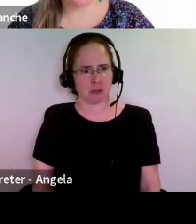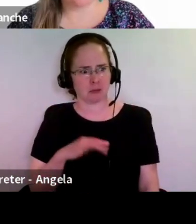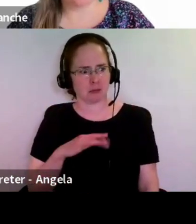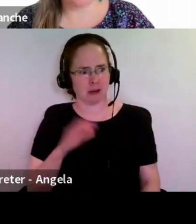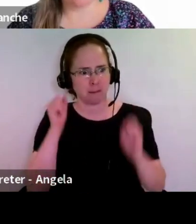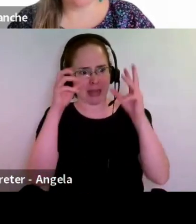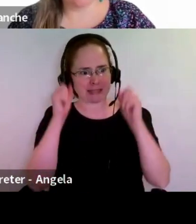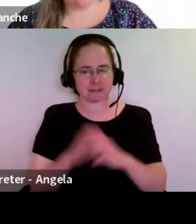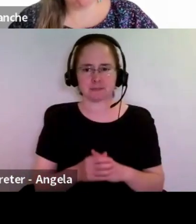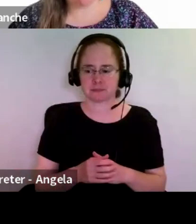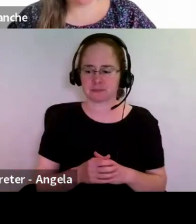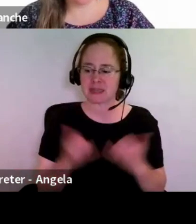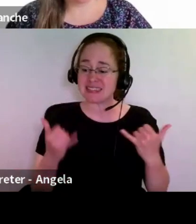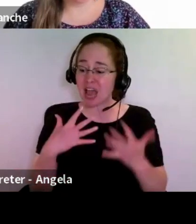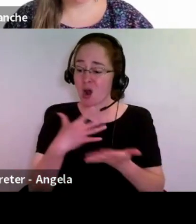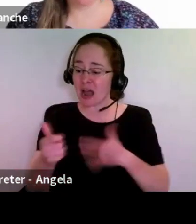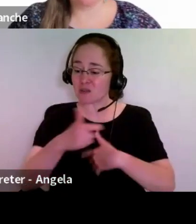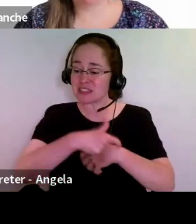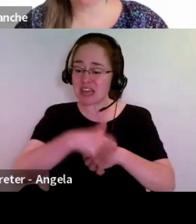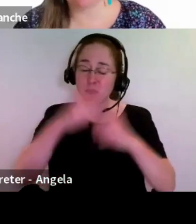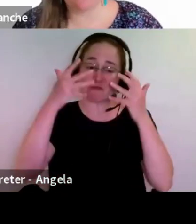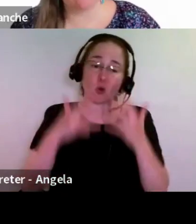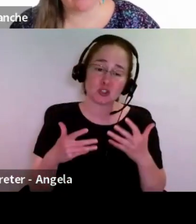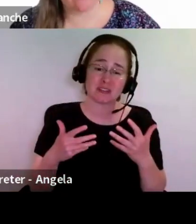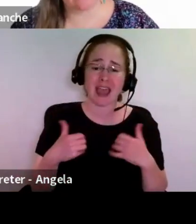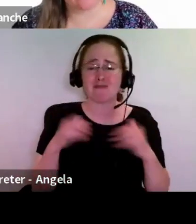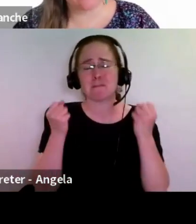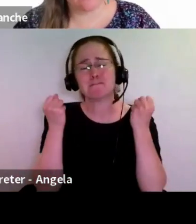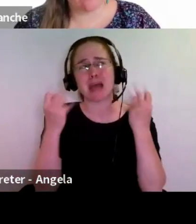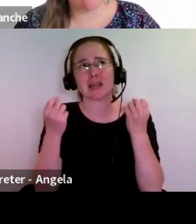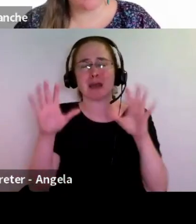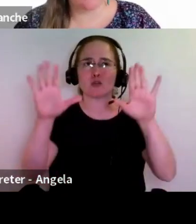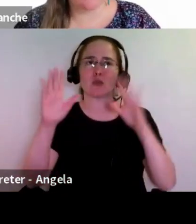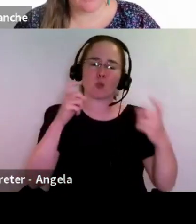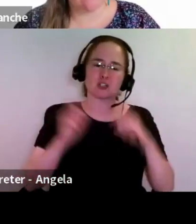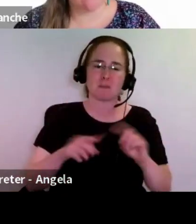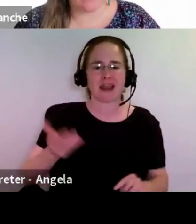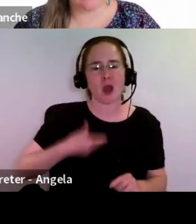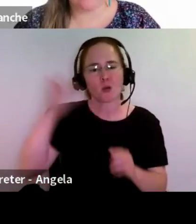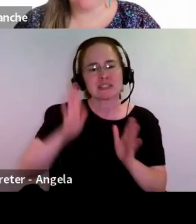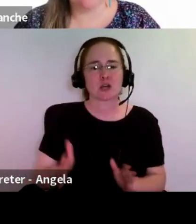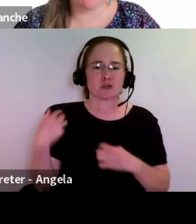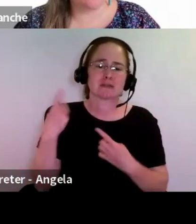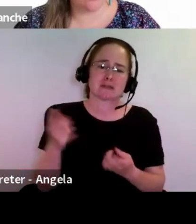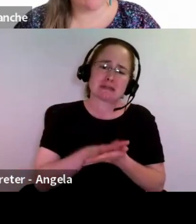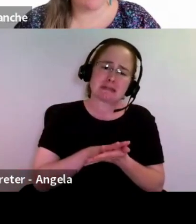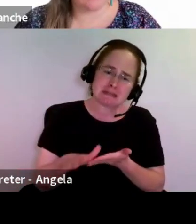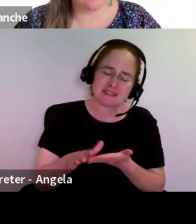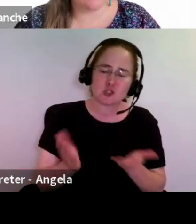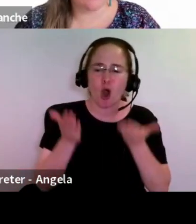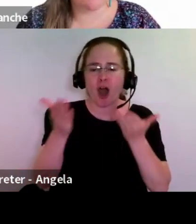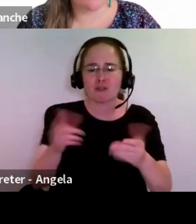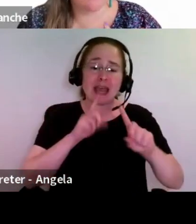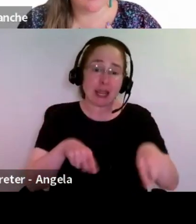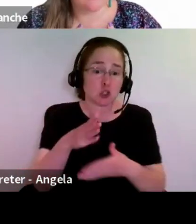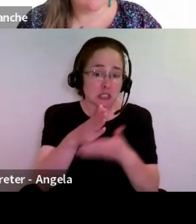Amazing. Well, we are out of time. Unfortunately, we have so many great questions, but our presenters have been kind enough to offer to